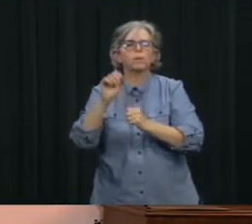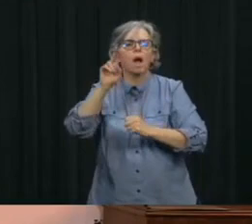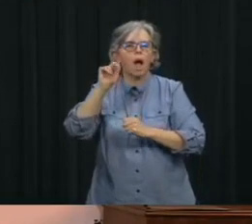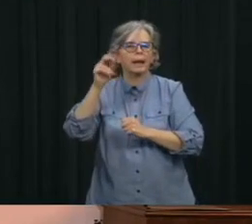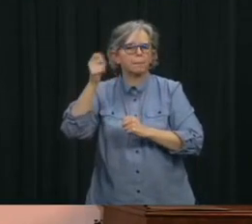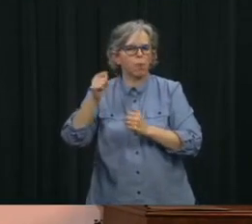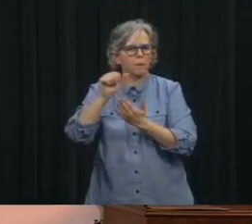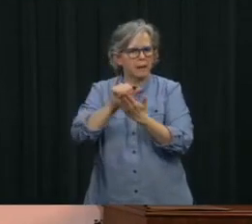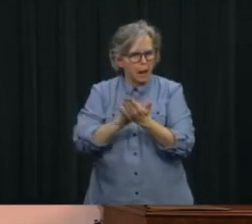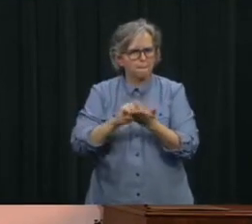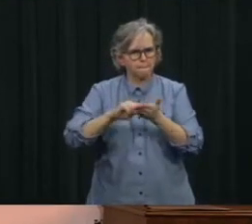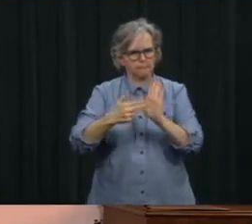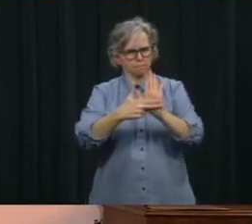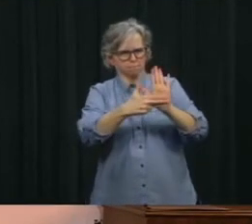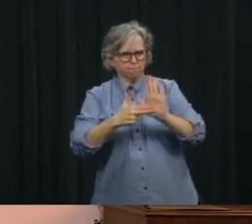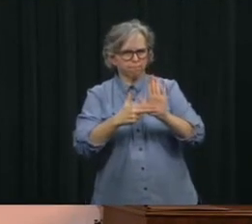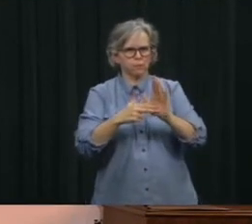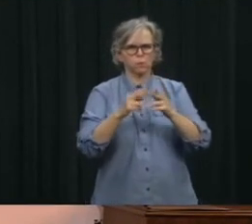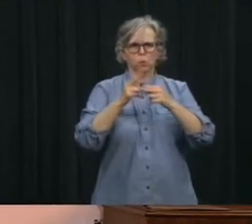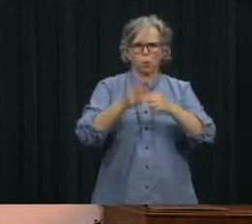funding available for